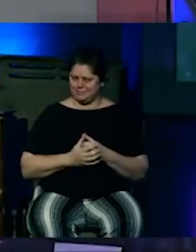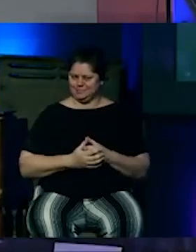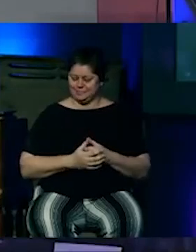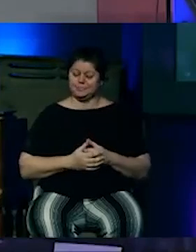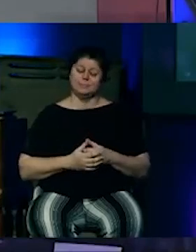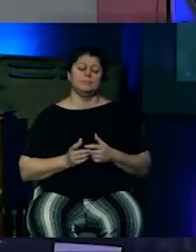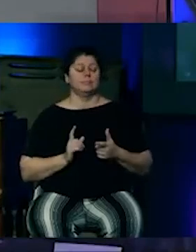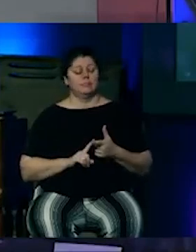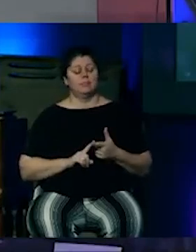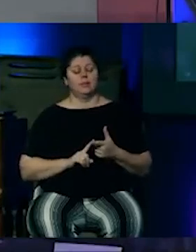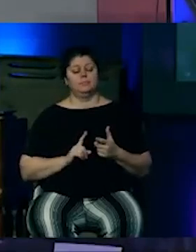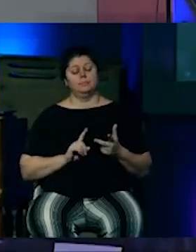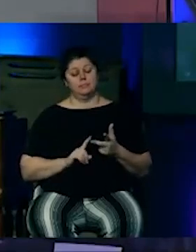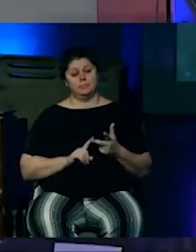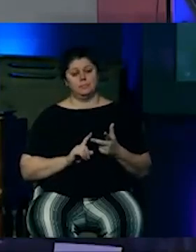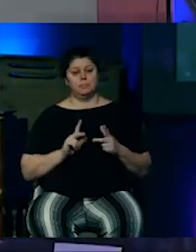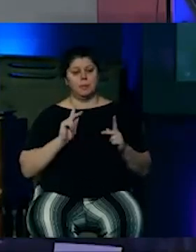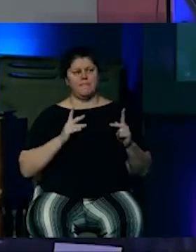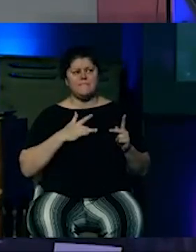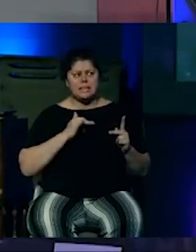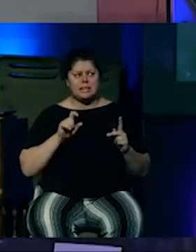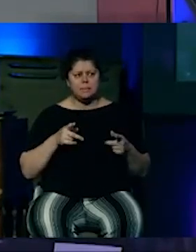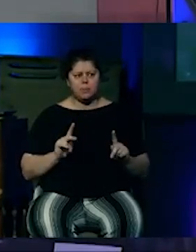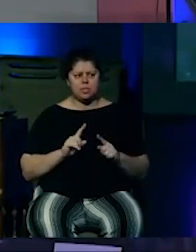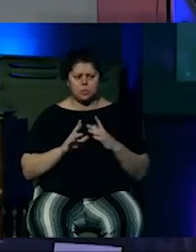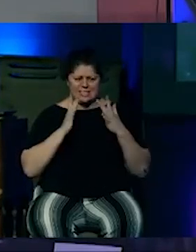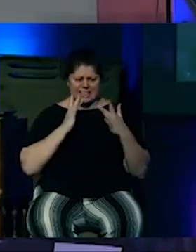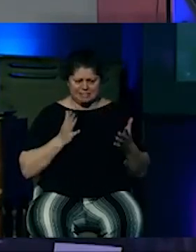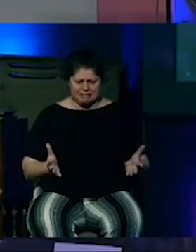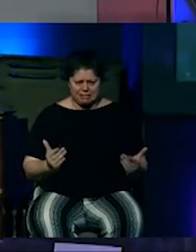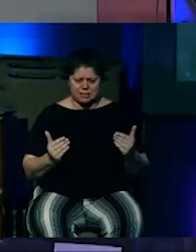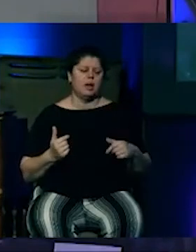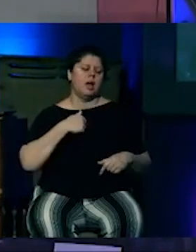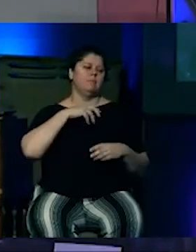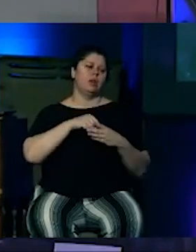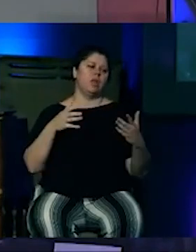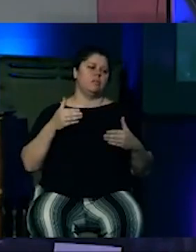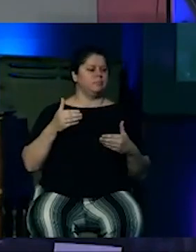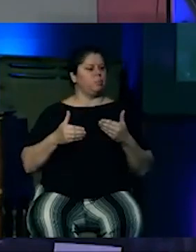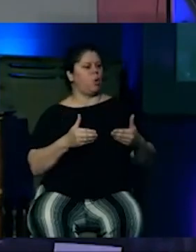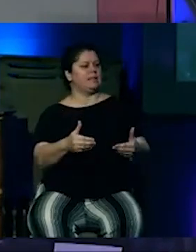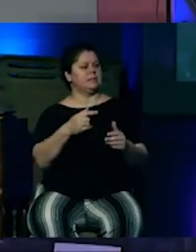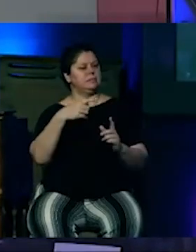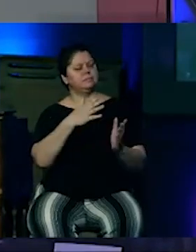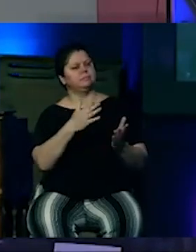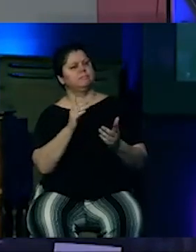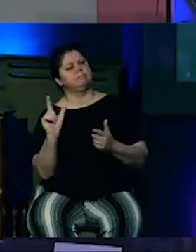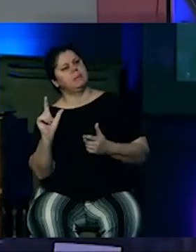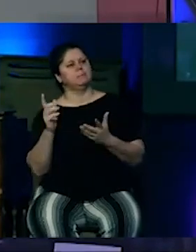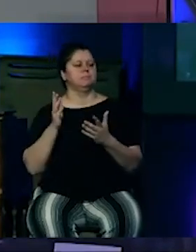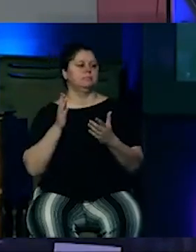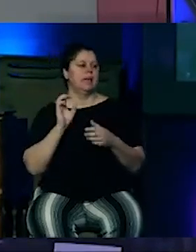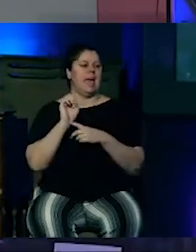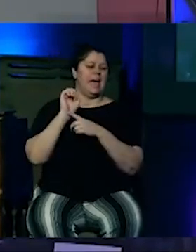also think that sometimes people feel like they need permission to sing. Like, I'm in a lot of like progressive Christian or like evangelical,